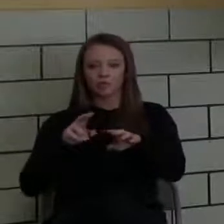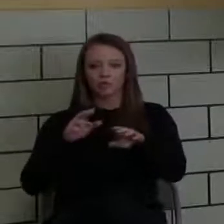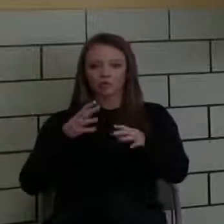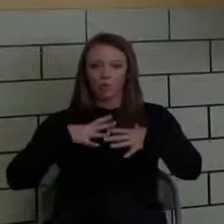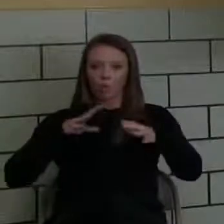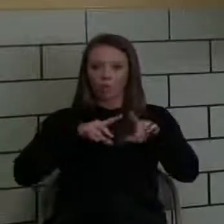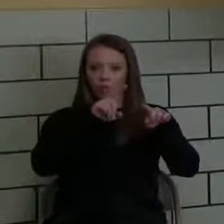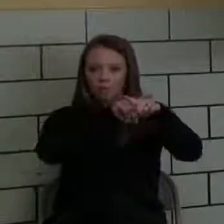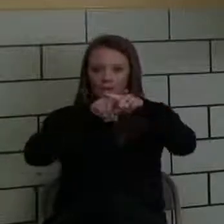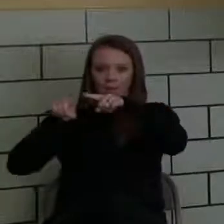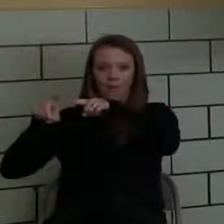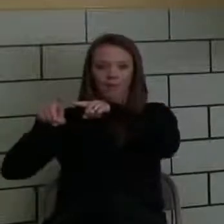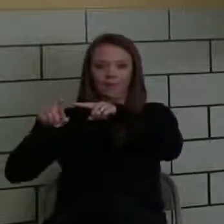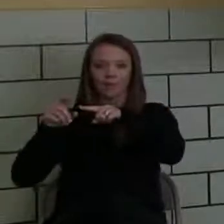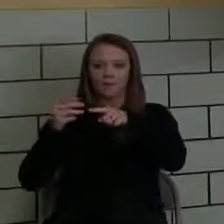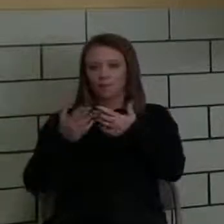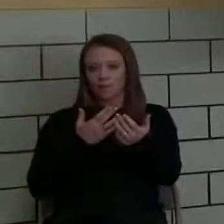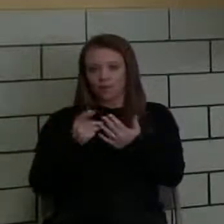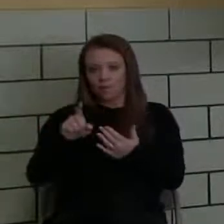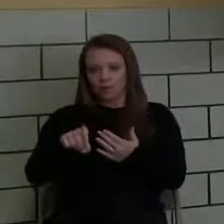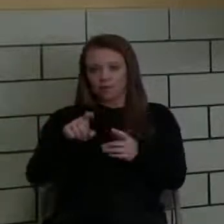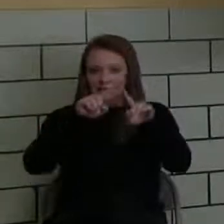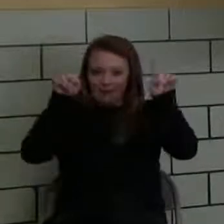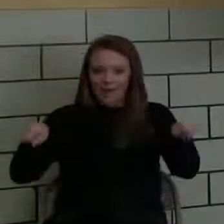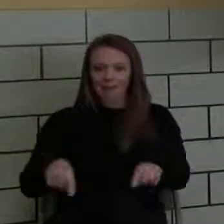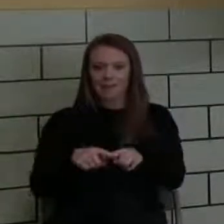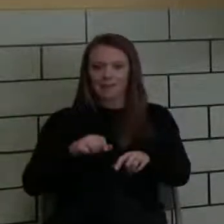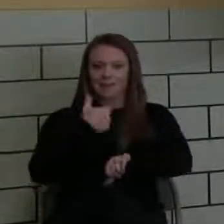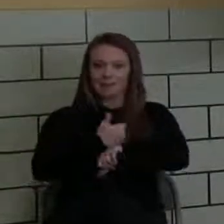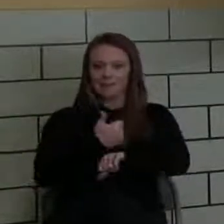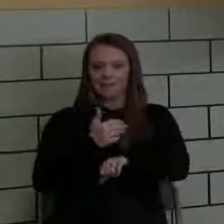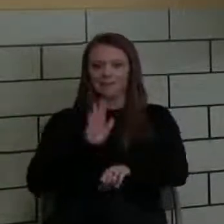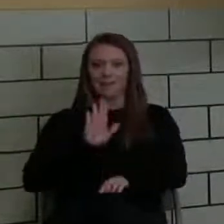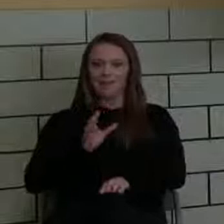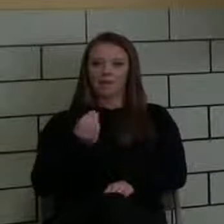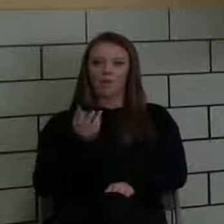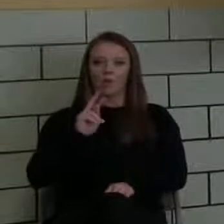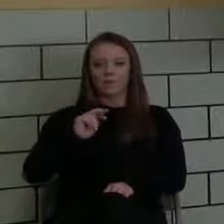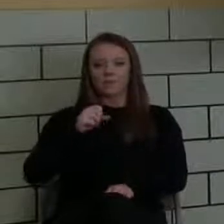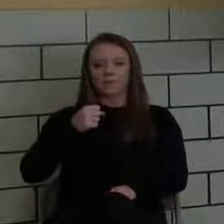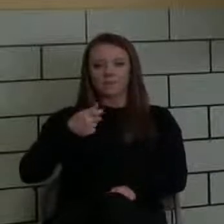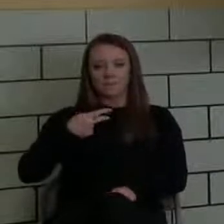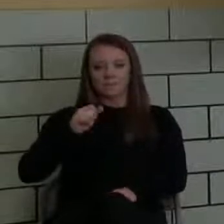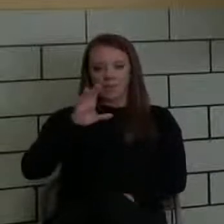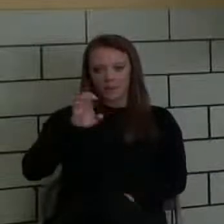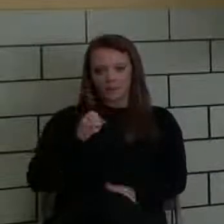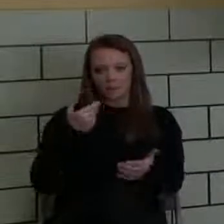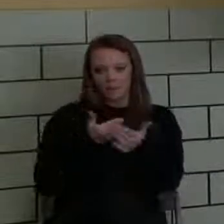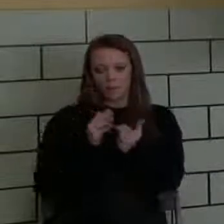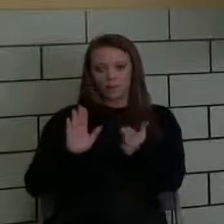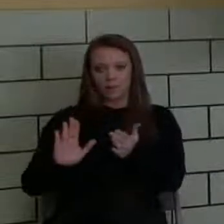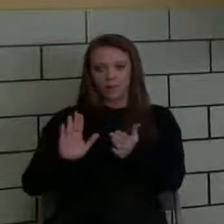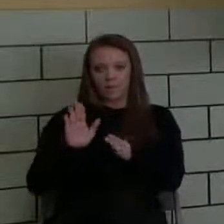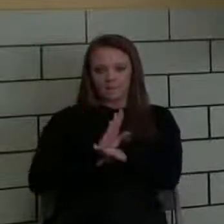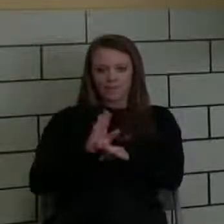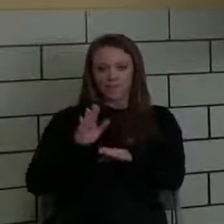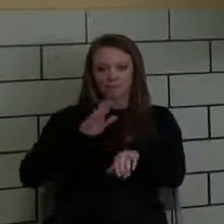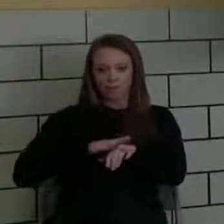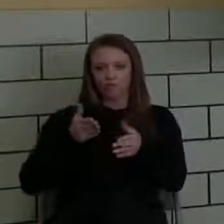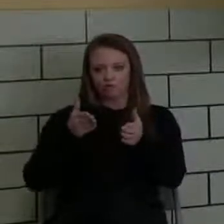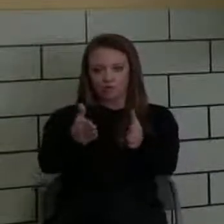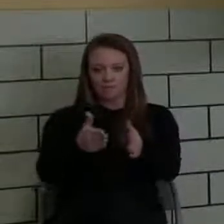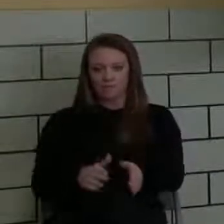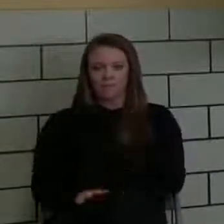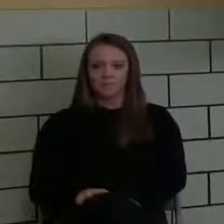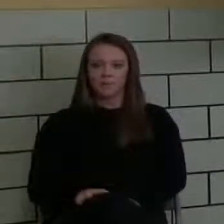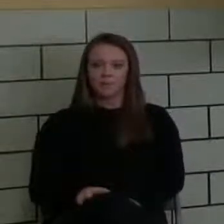signs. So that way that kind of feels like their personal kind of space up next to the building. So that was really how we were thinking about